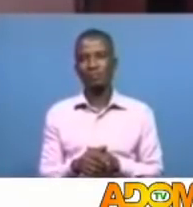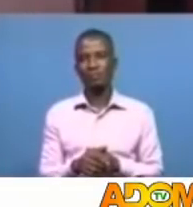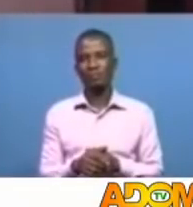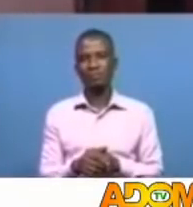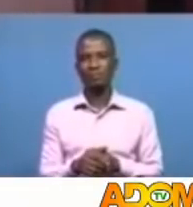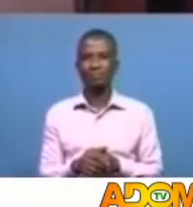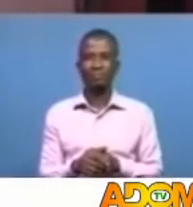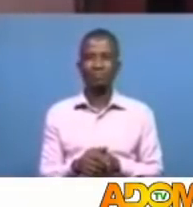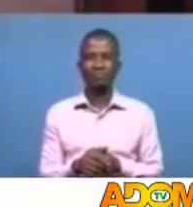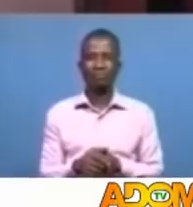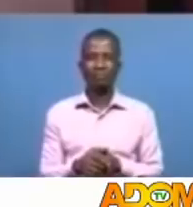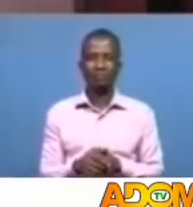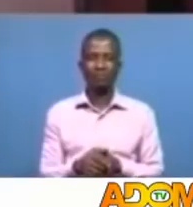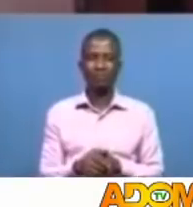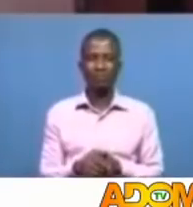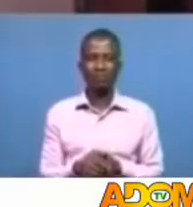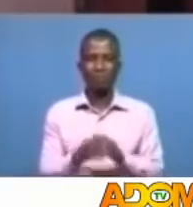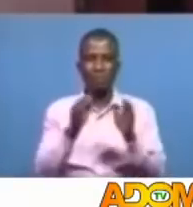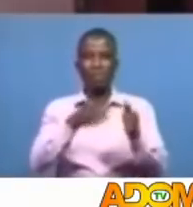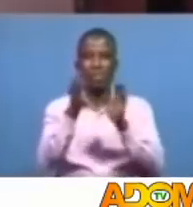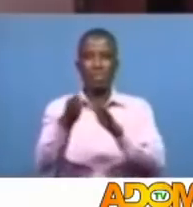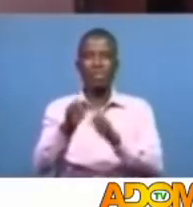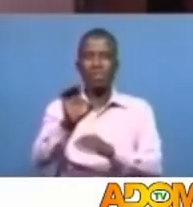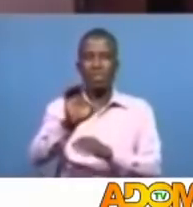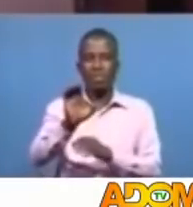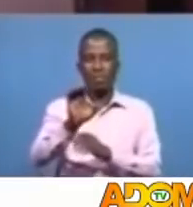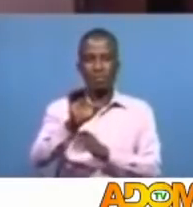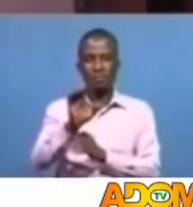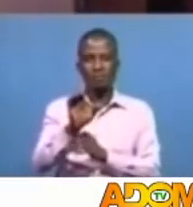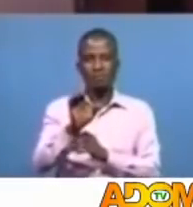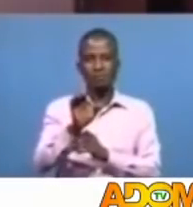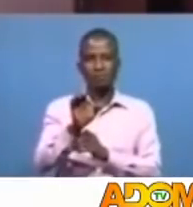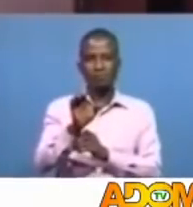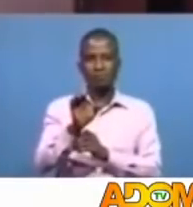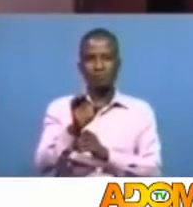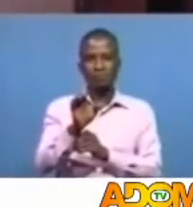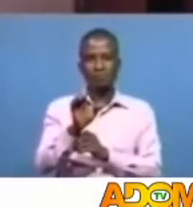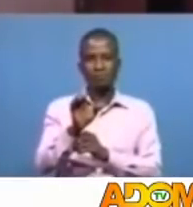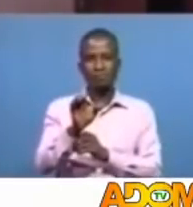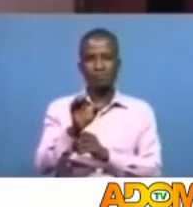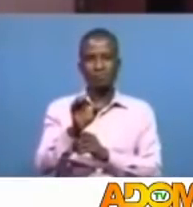B, no, ground C, which relates to